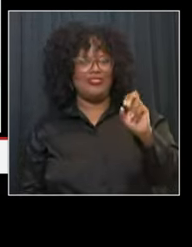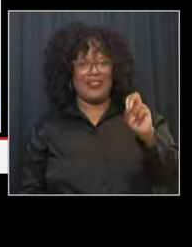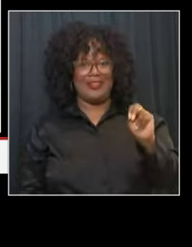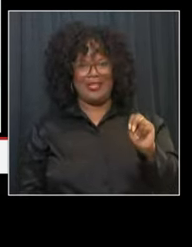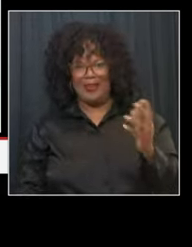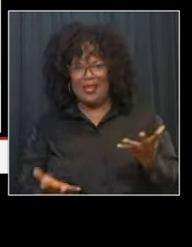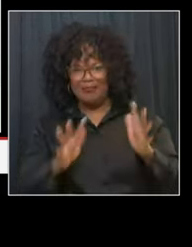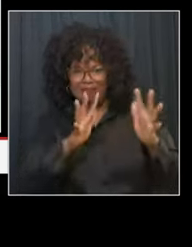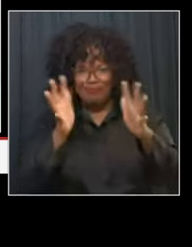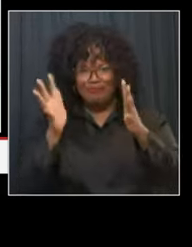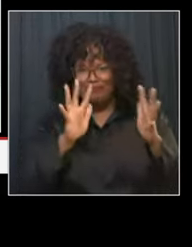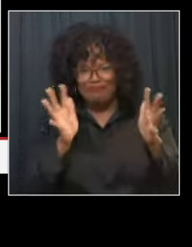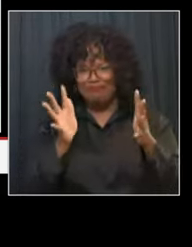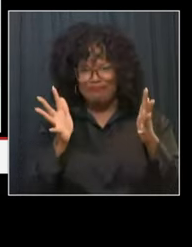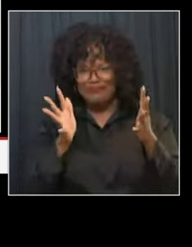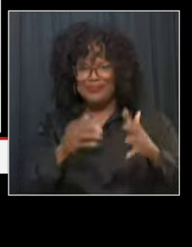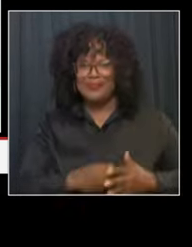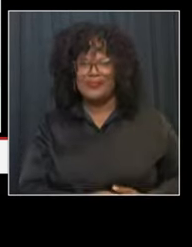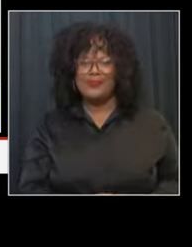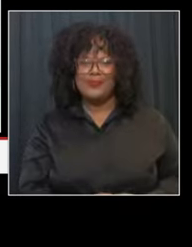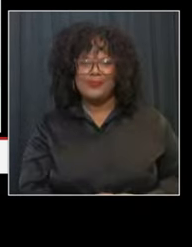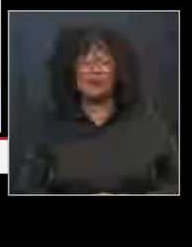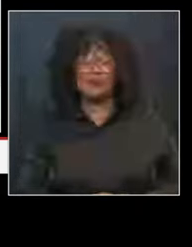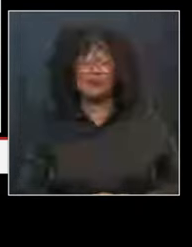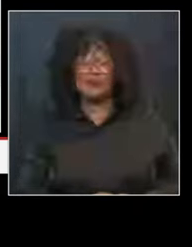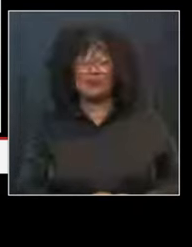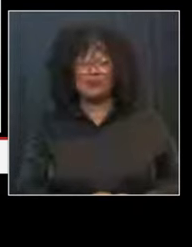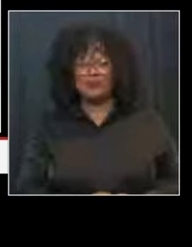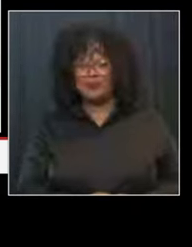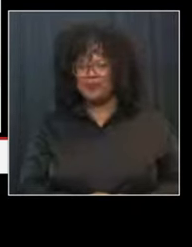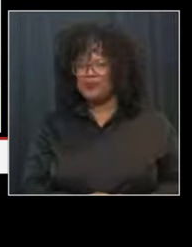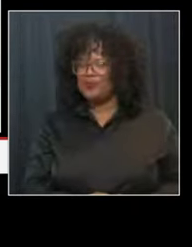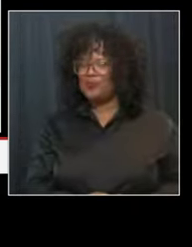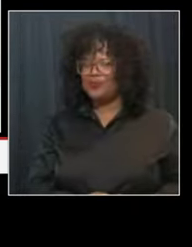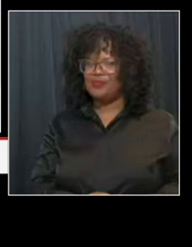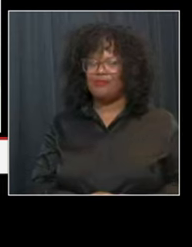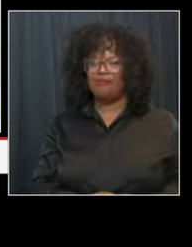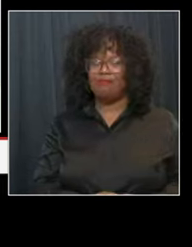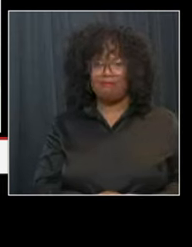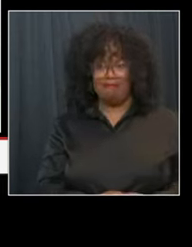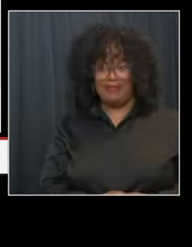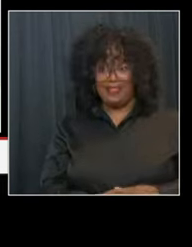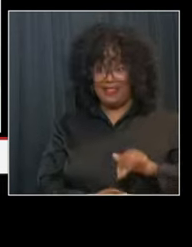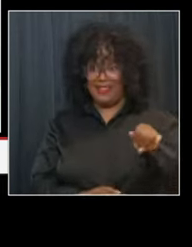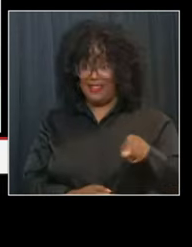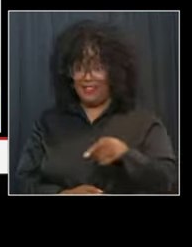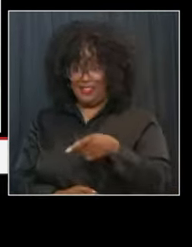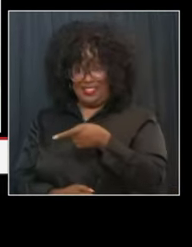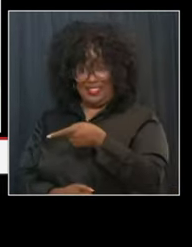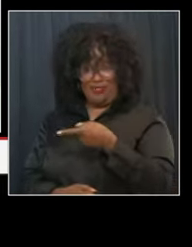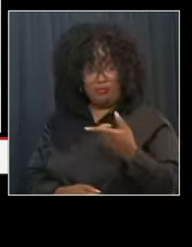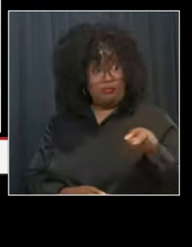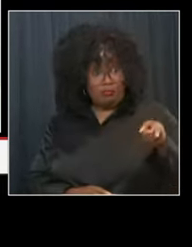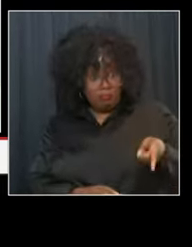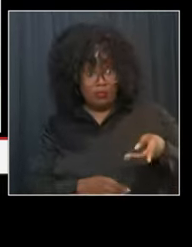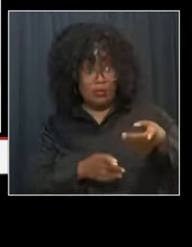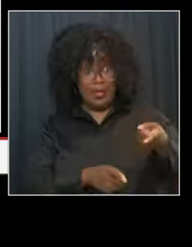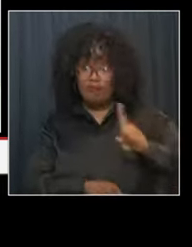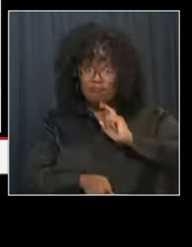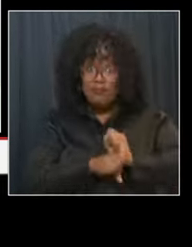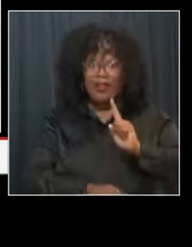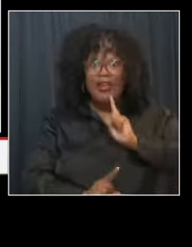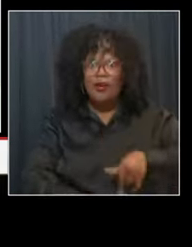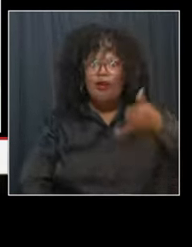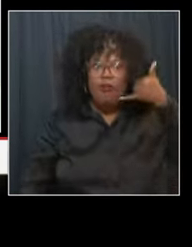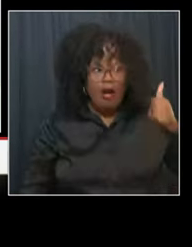Communications. They answer the call. And so we are very, very excited about that. Another thing, and you'll see a number